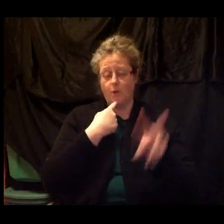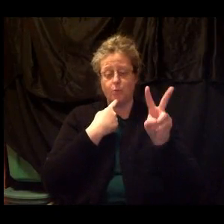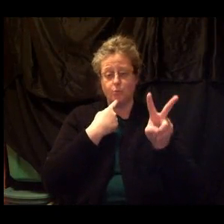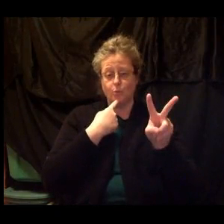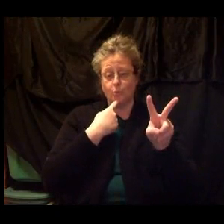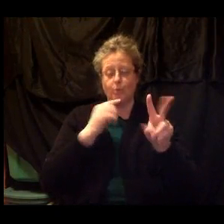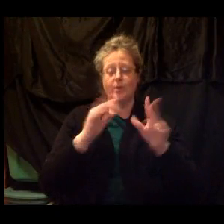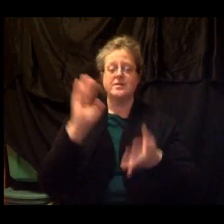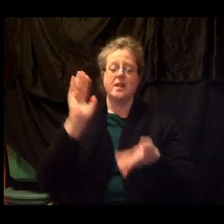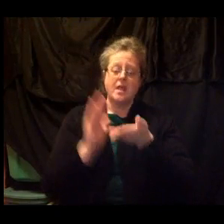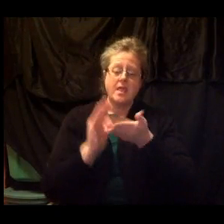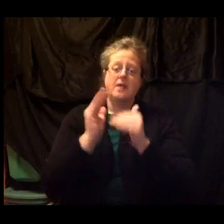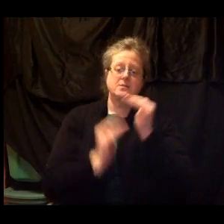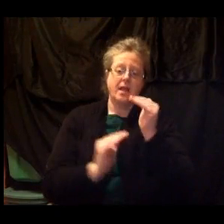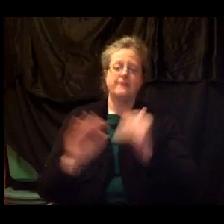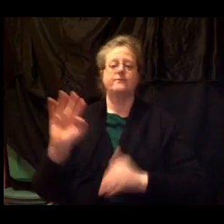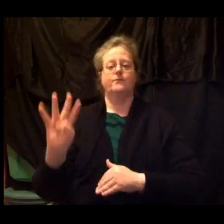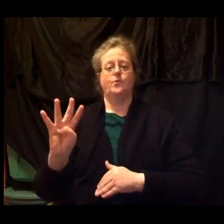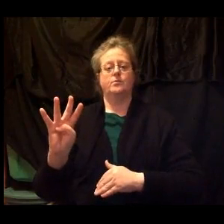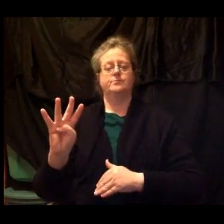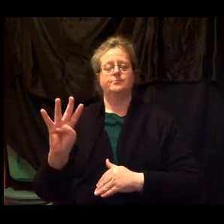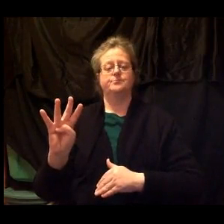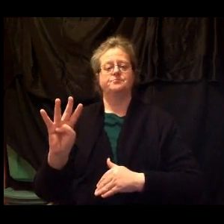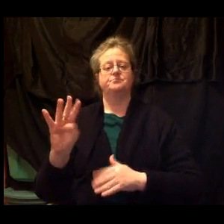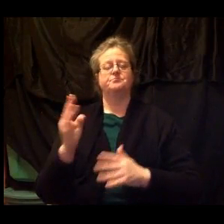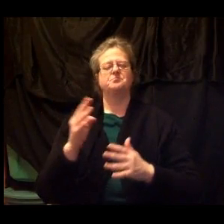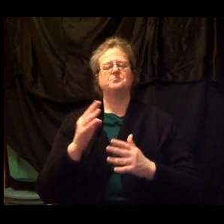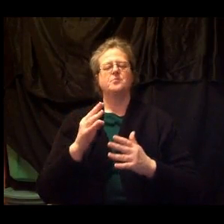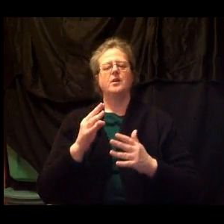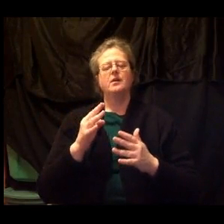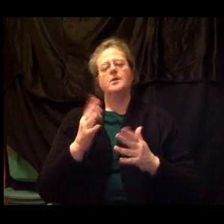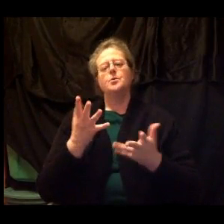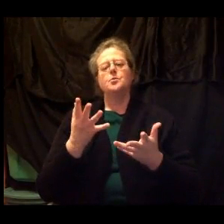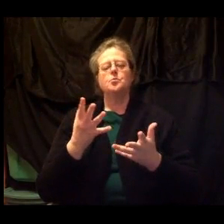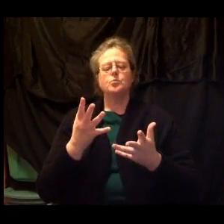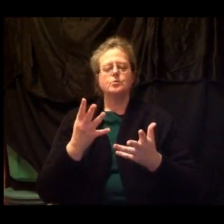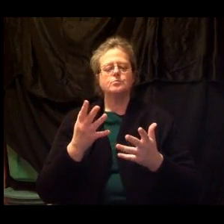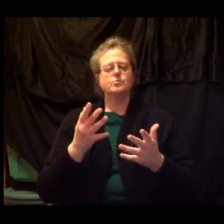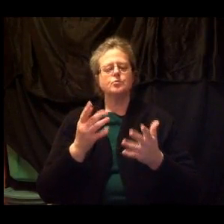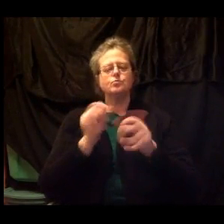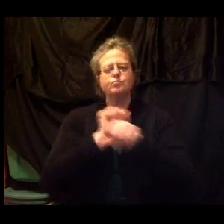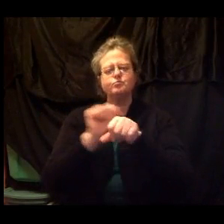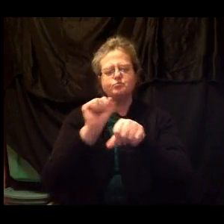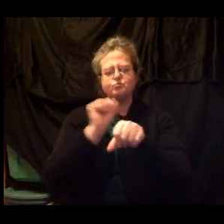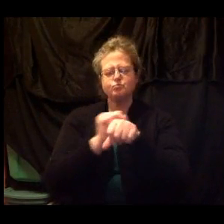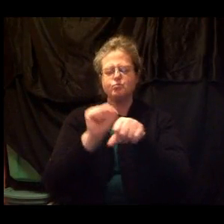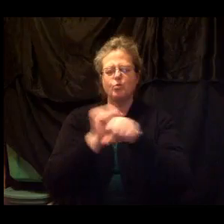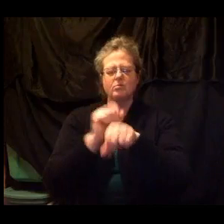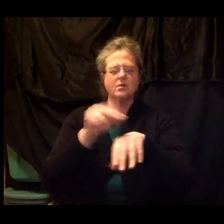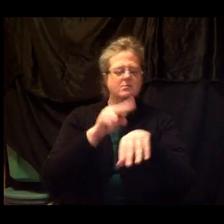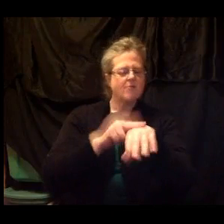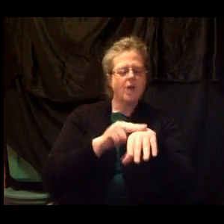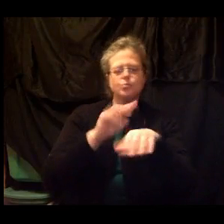When you're dealing with natural numbers or whole numbers, choosing which one's larger is